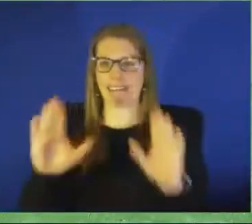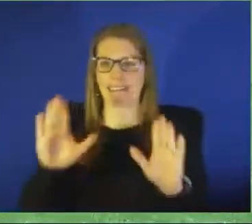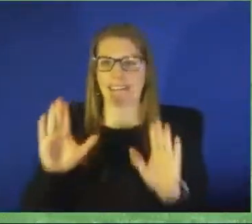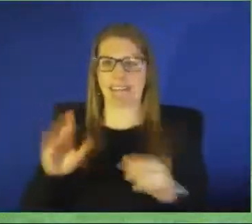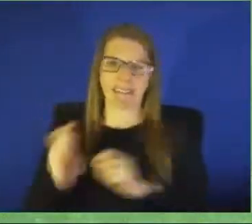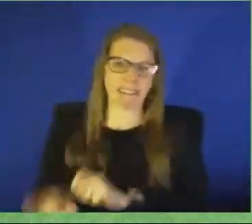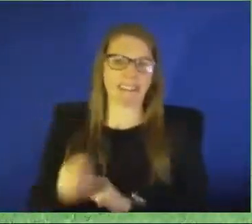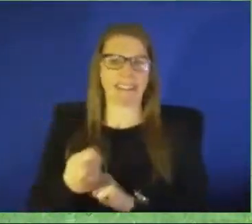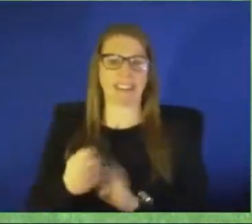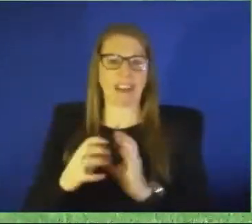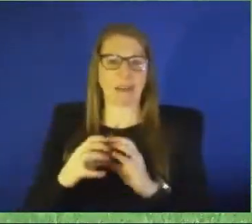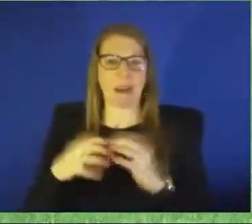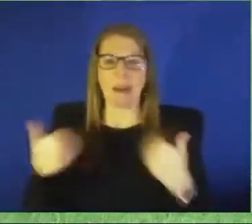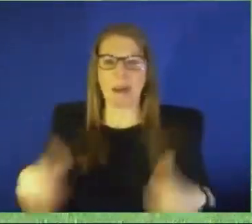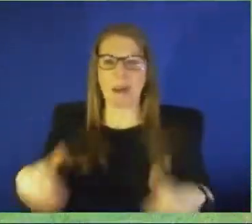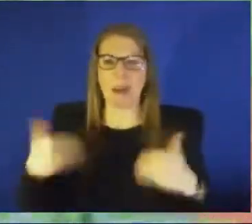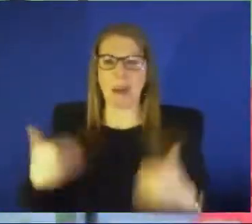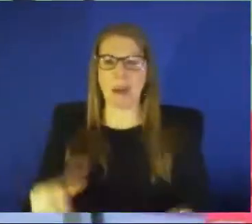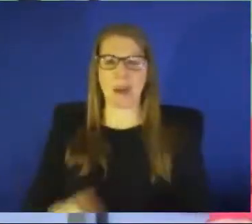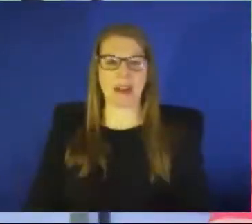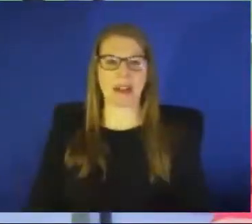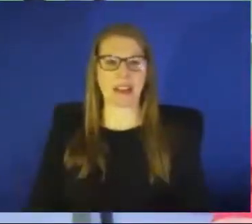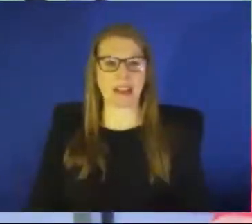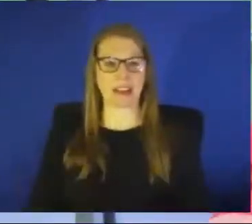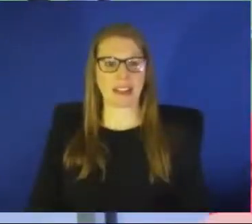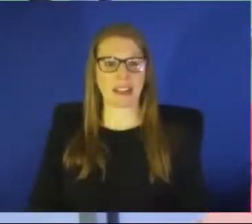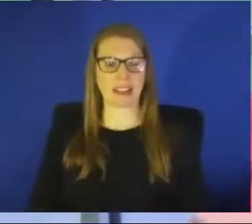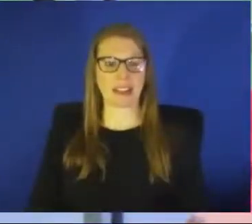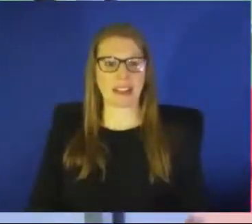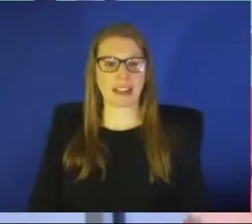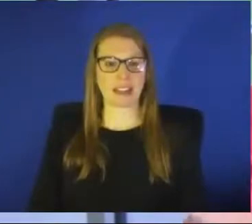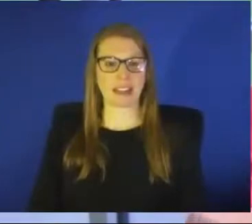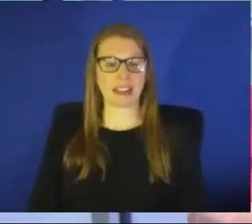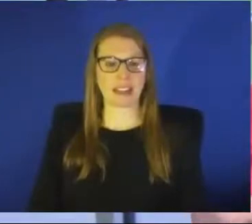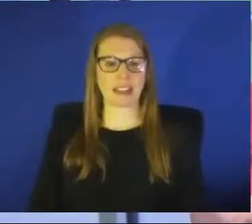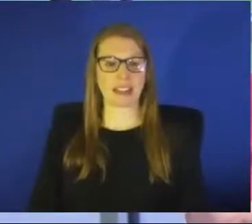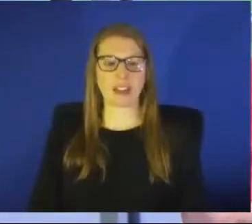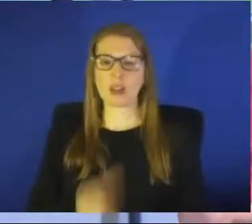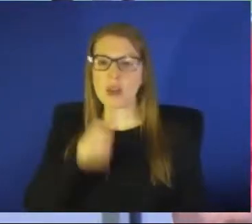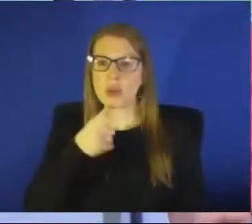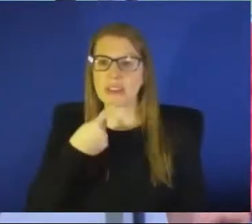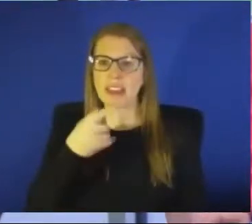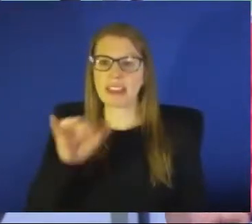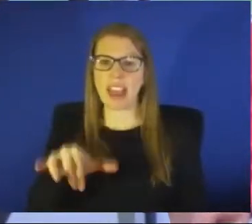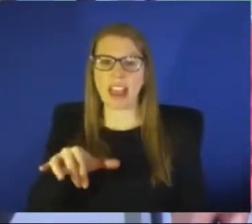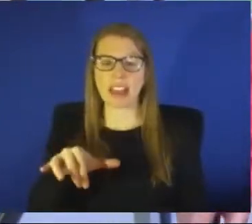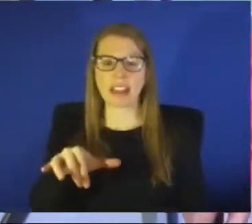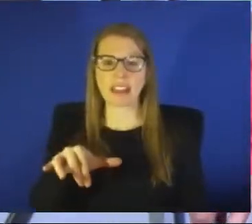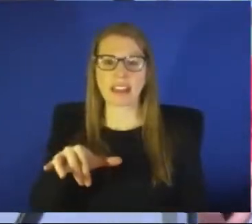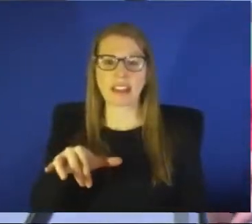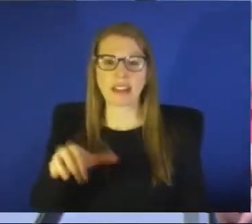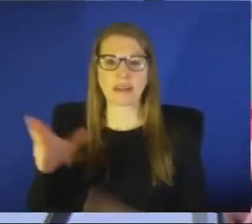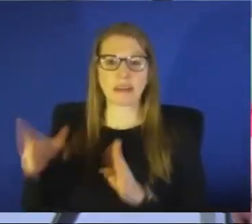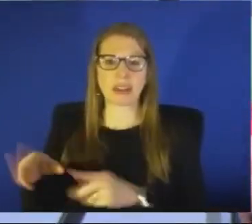Great ball. Yeah, Right. Who said great? Who is it? The person taking the Hey. video? probably. I said